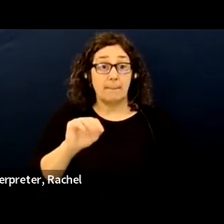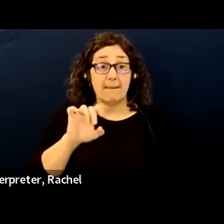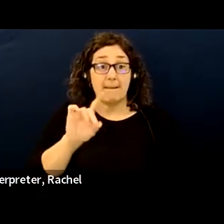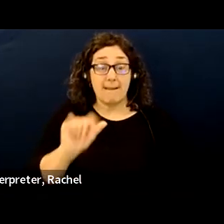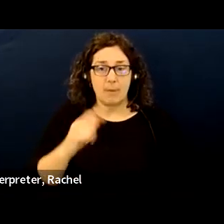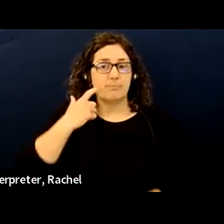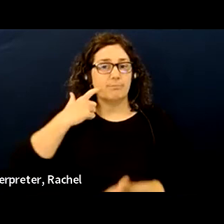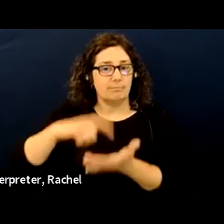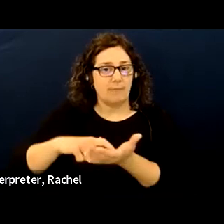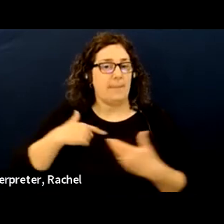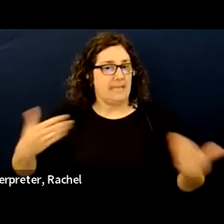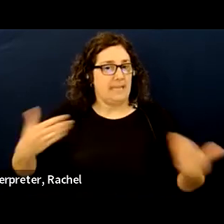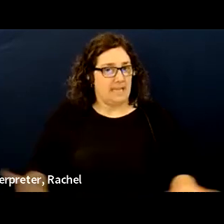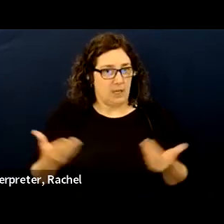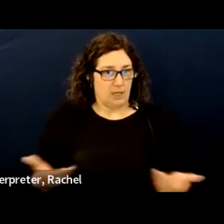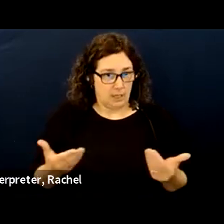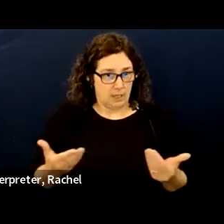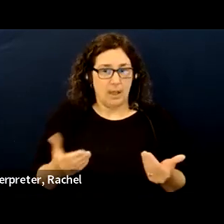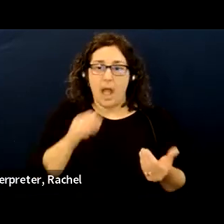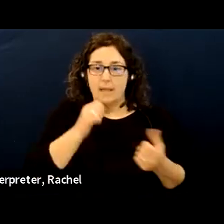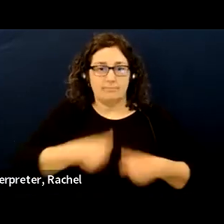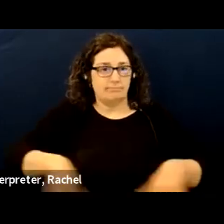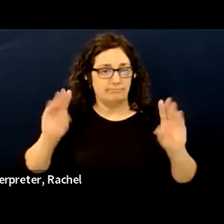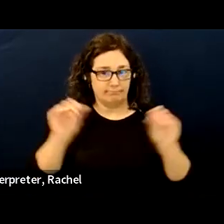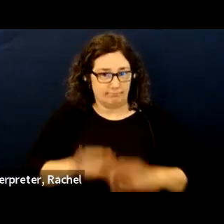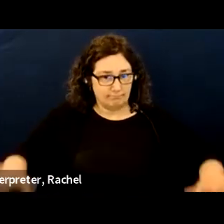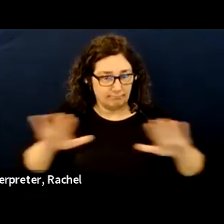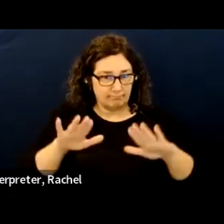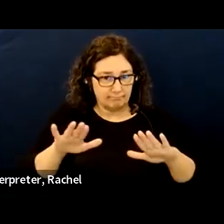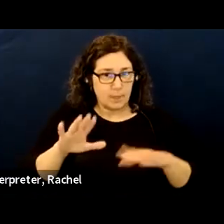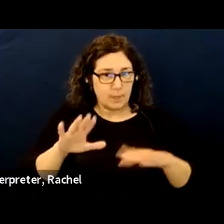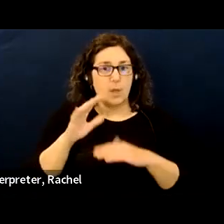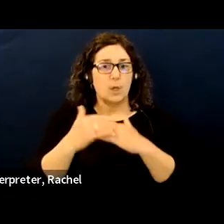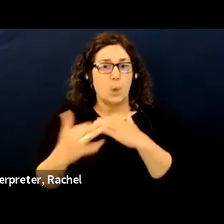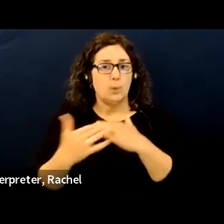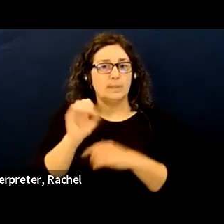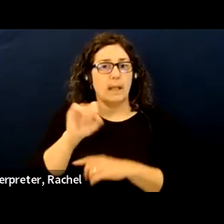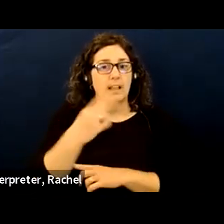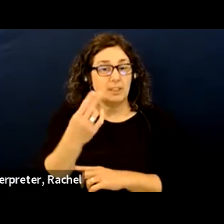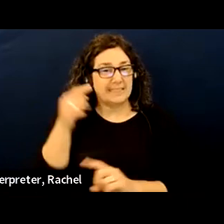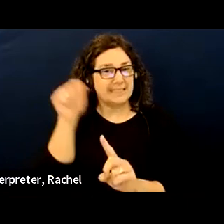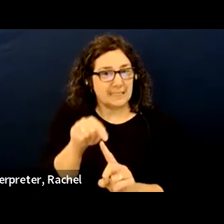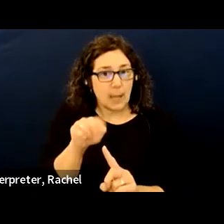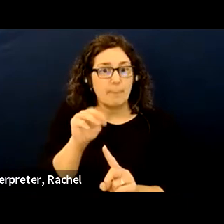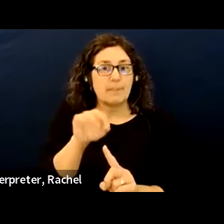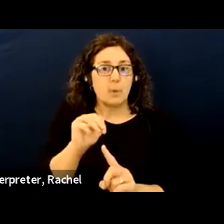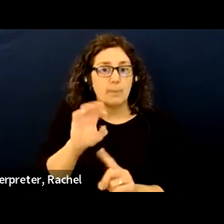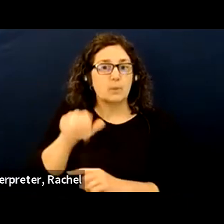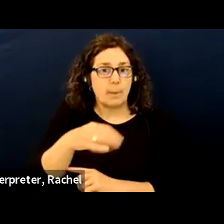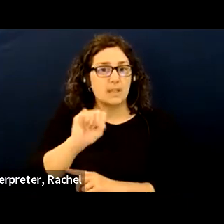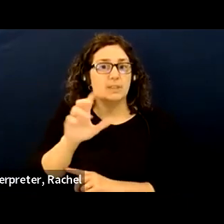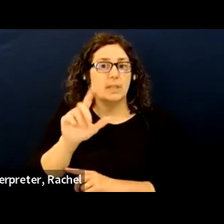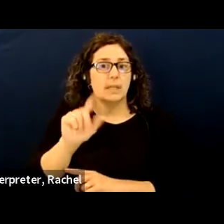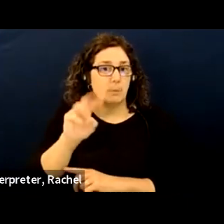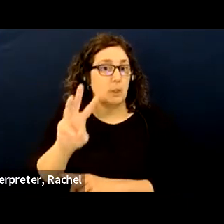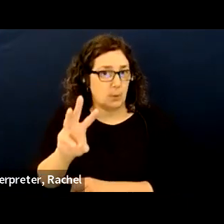acknowledge that I'm located on the unceded territories of the Coast Salish people, specifically the Musqueam, Squamish, and